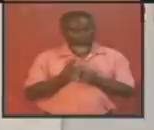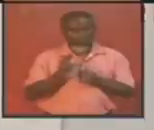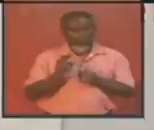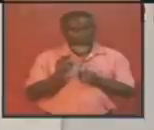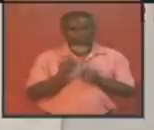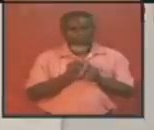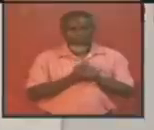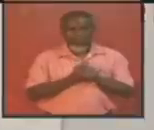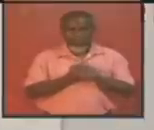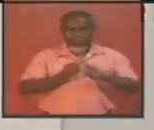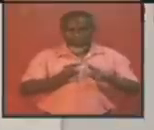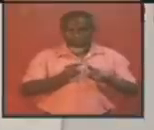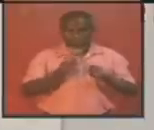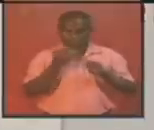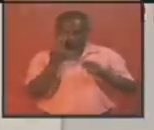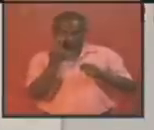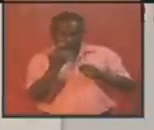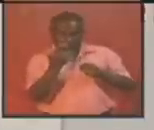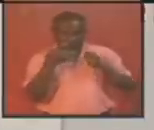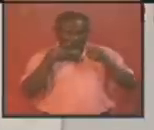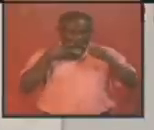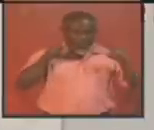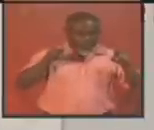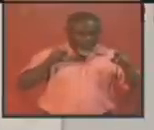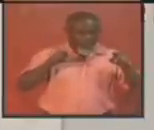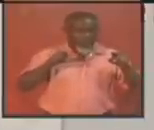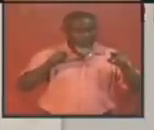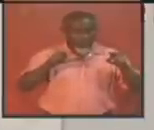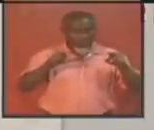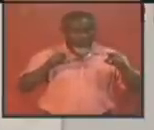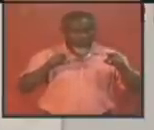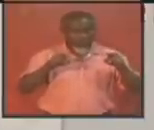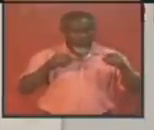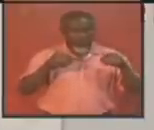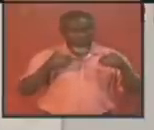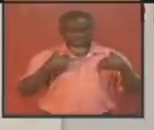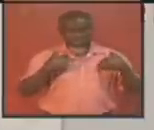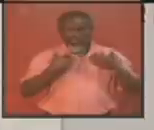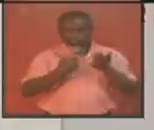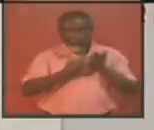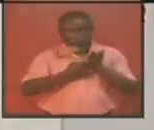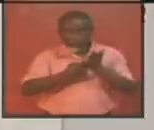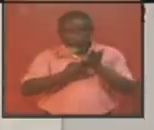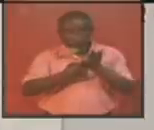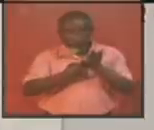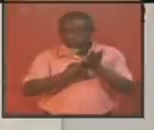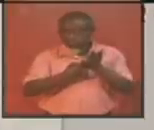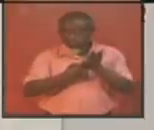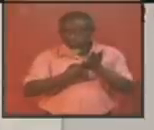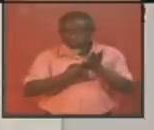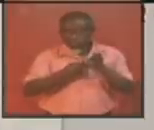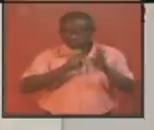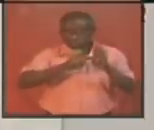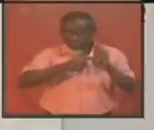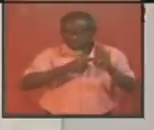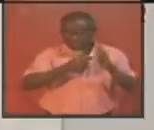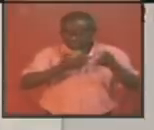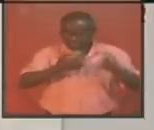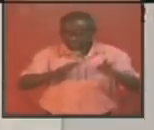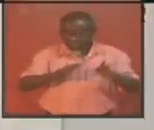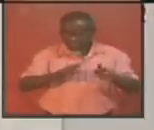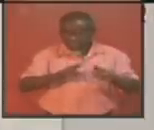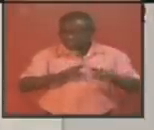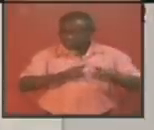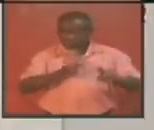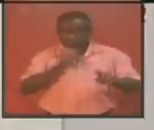media reports and what has already transpired, there are discussions underway, and we certainly do not